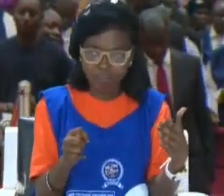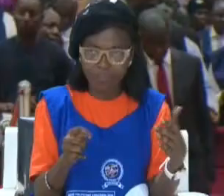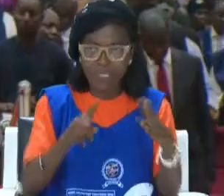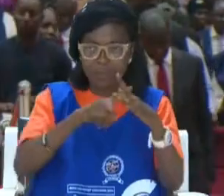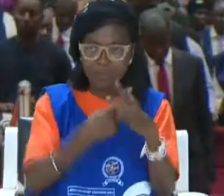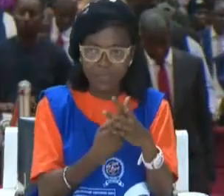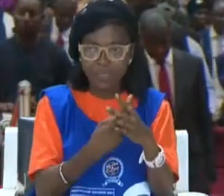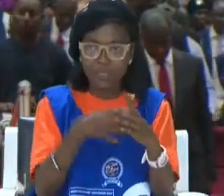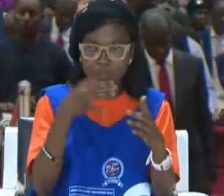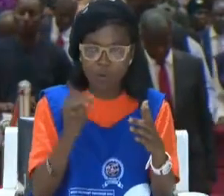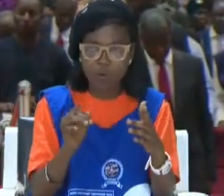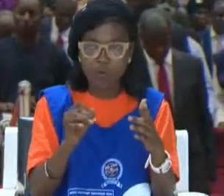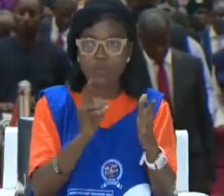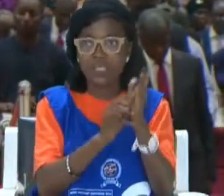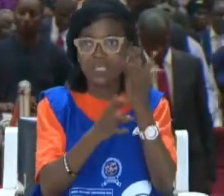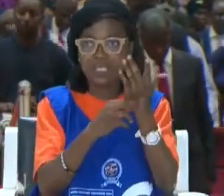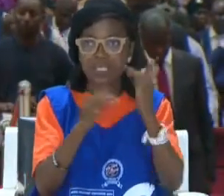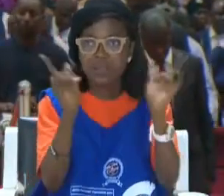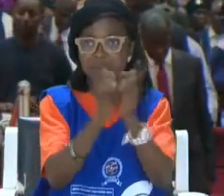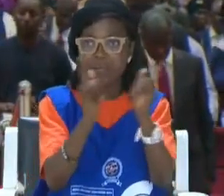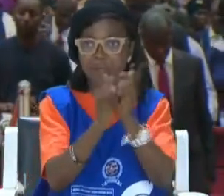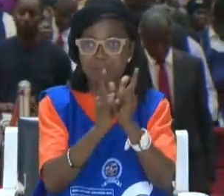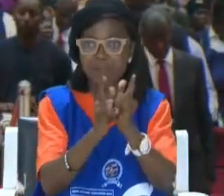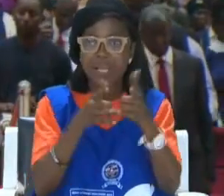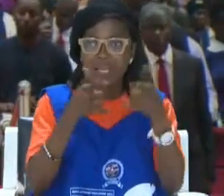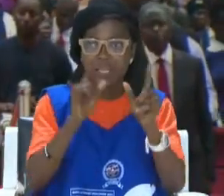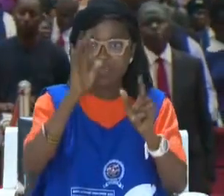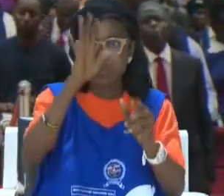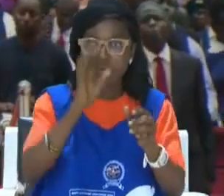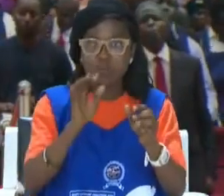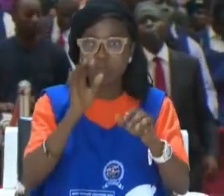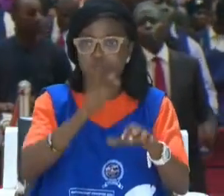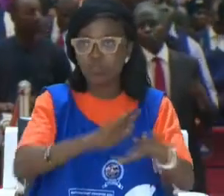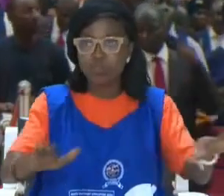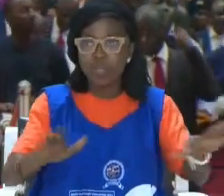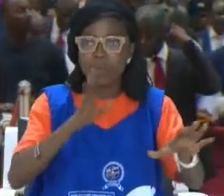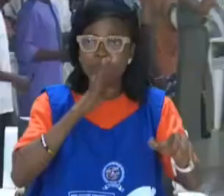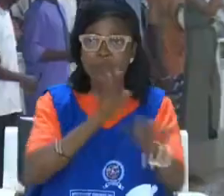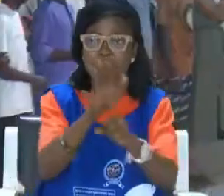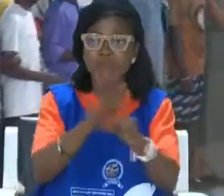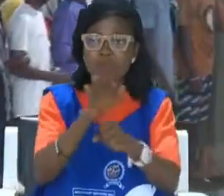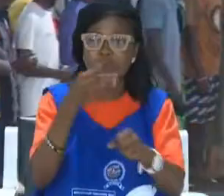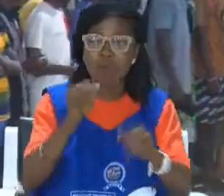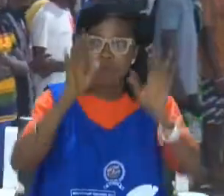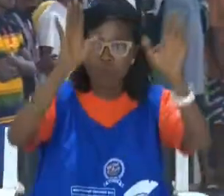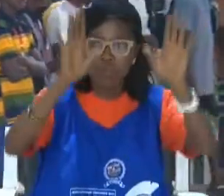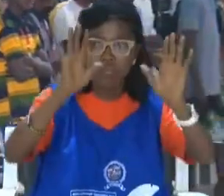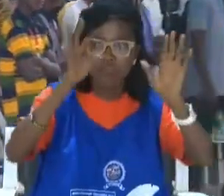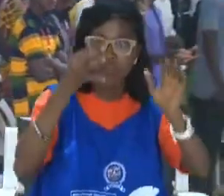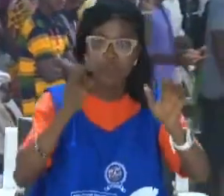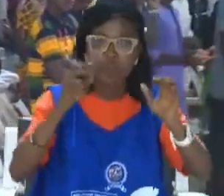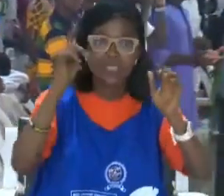beginning of the Congress itself, let your children be full of wonderful testimonies.